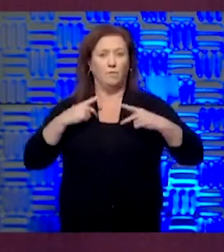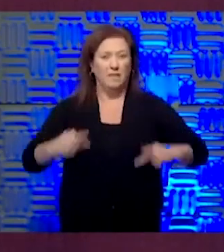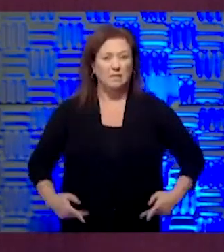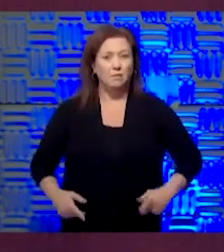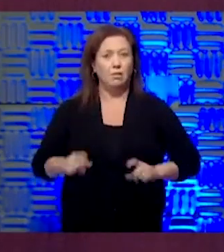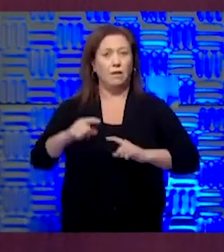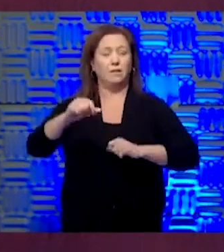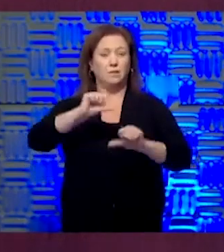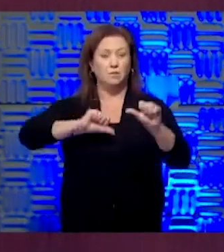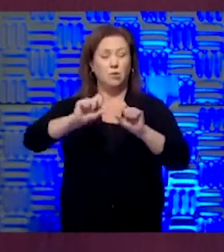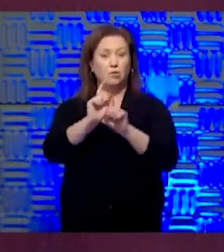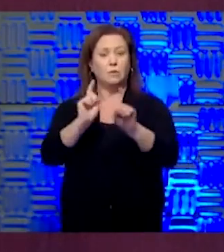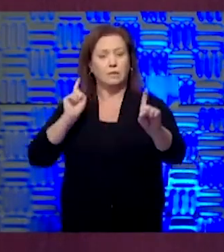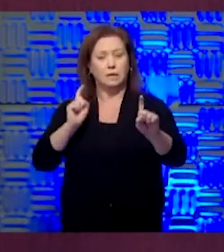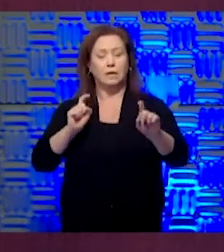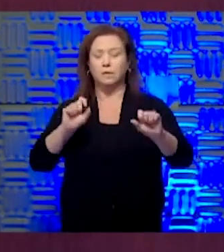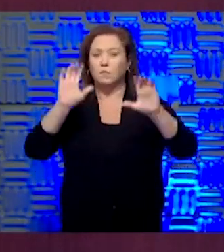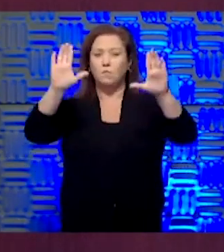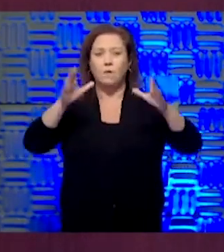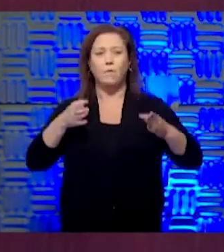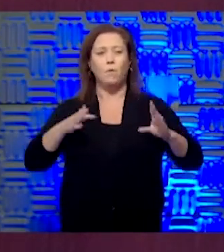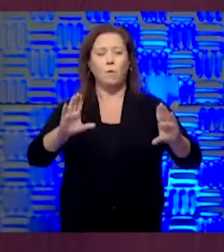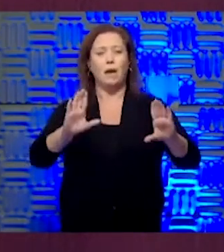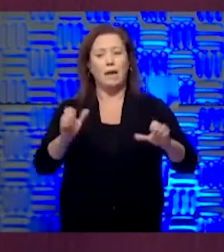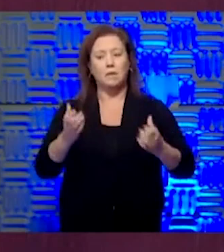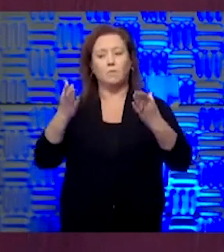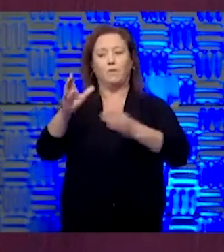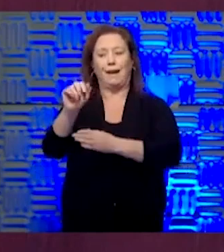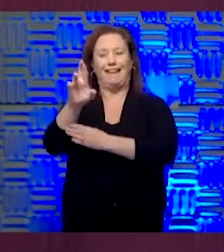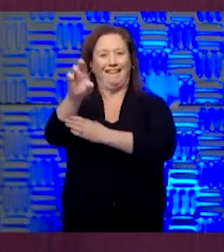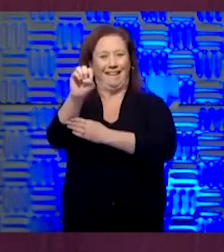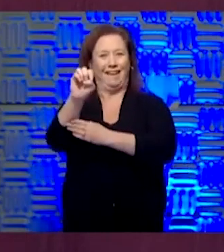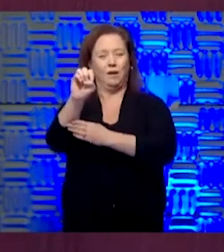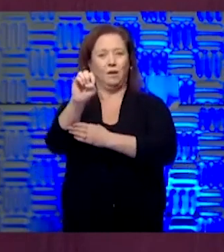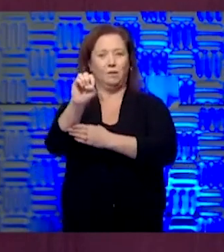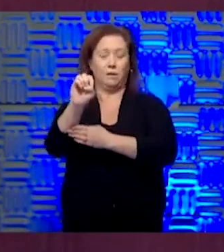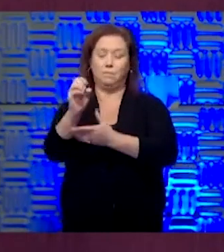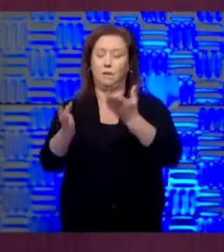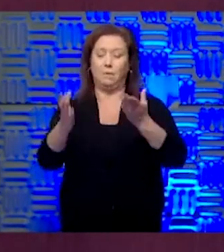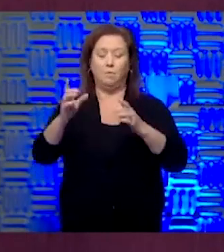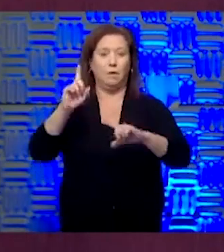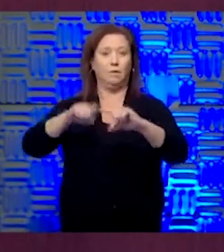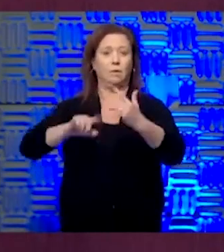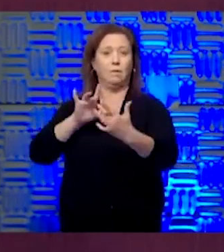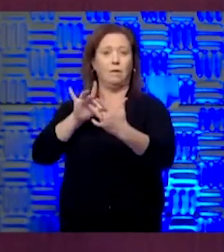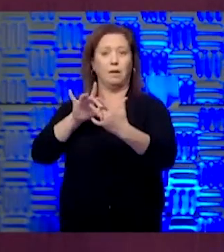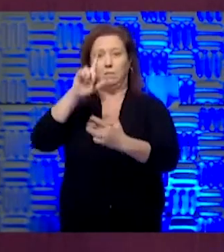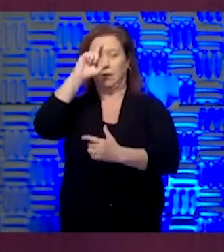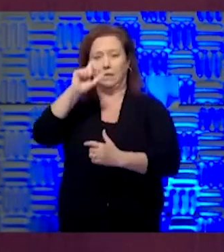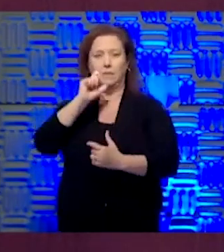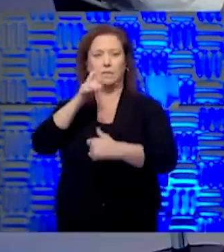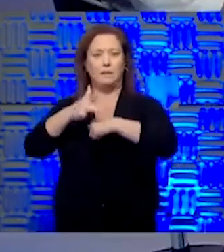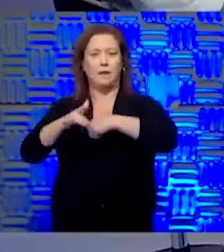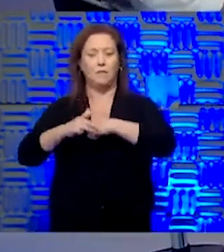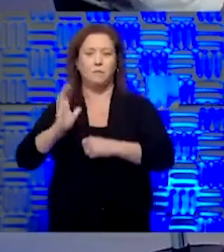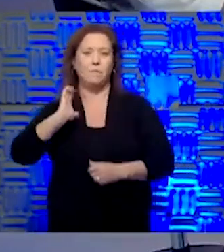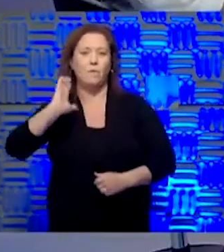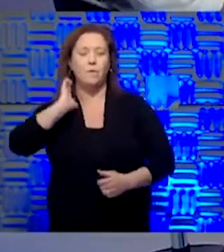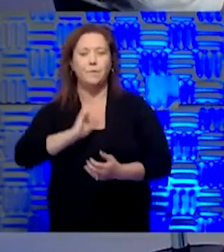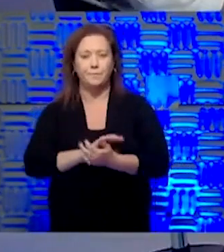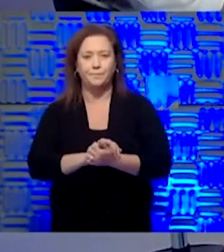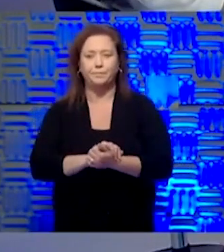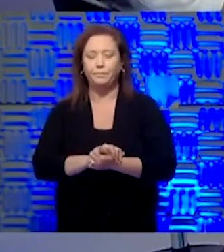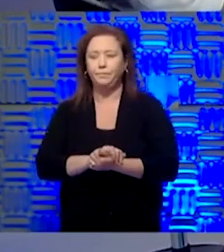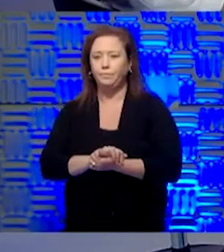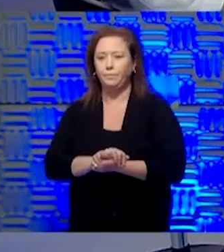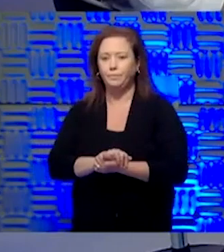but it also allows us to do that and provide care to patients that maybe in the past we couldn't reach because this tool wasn't available to us. Yeah, it's